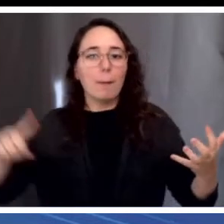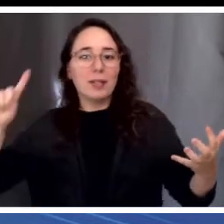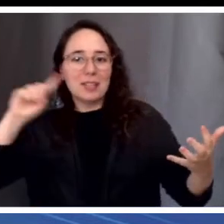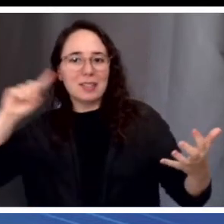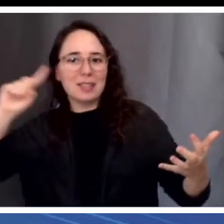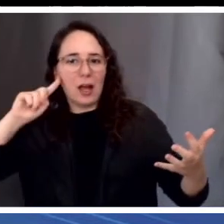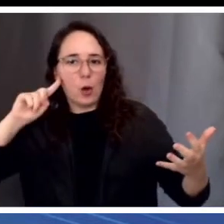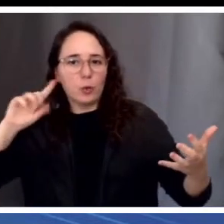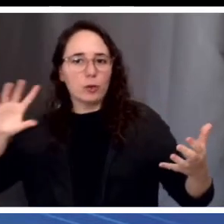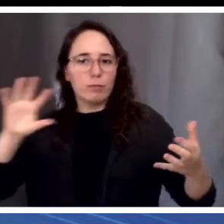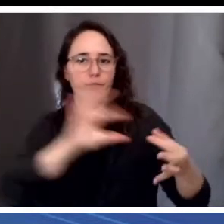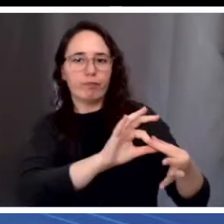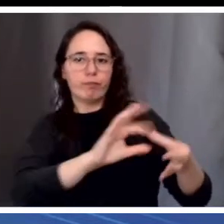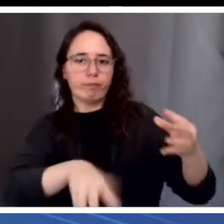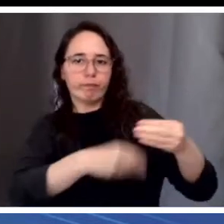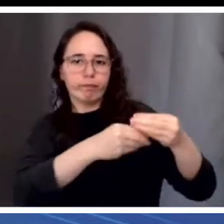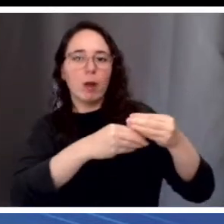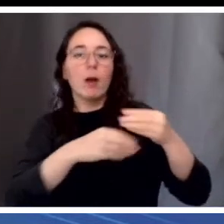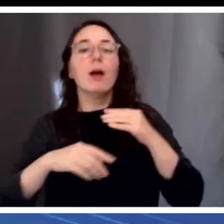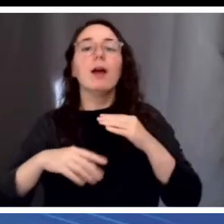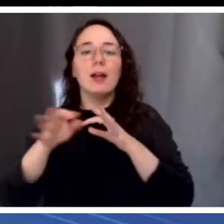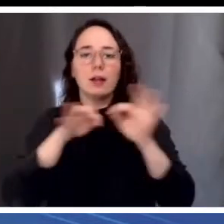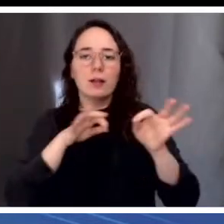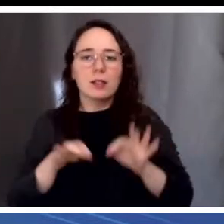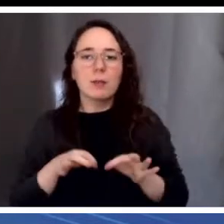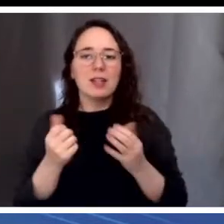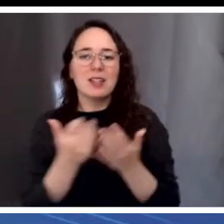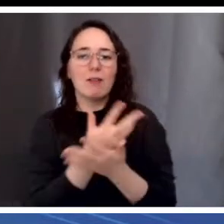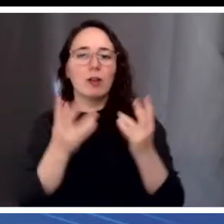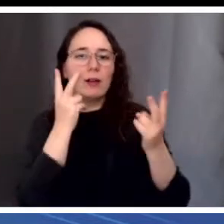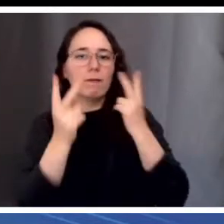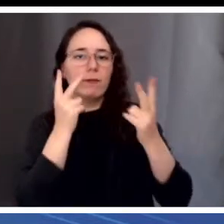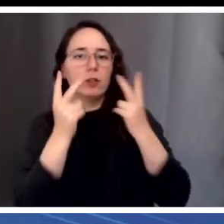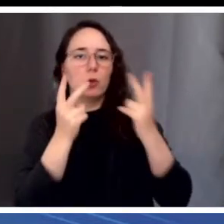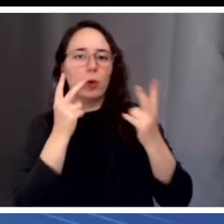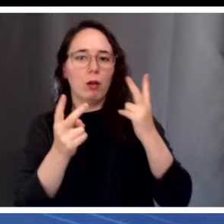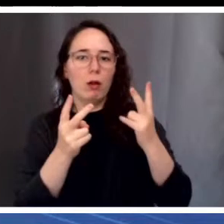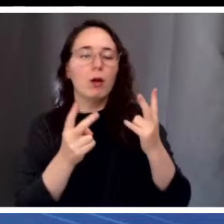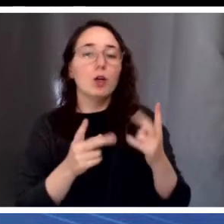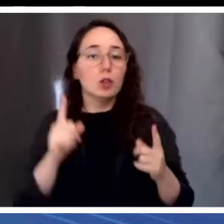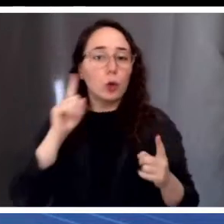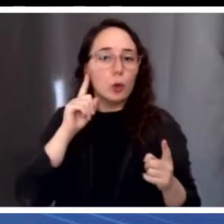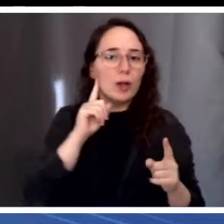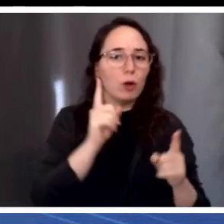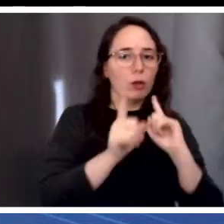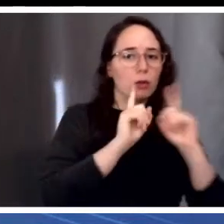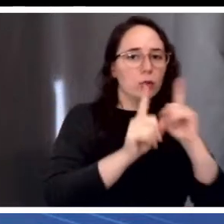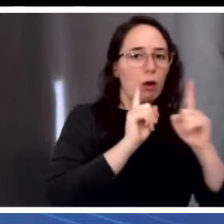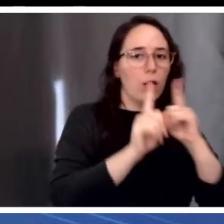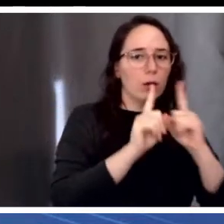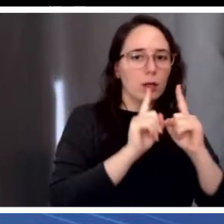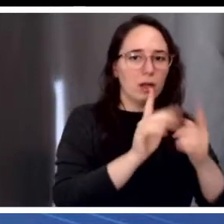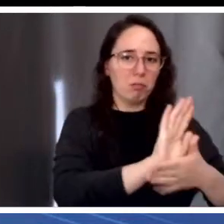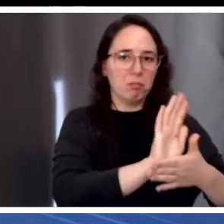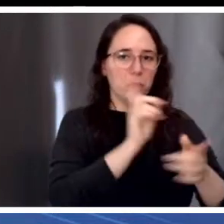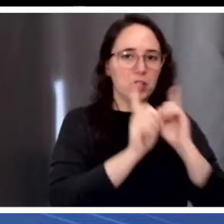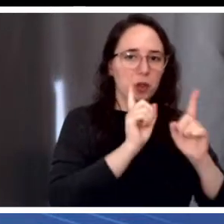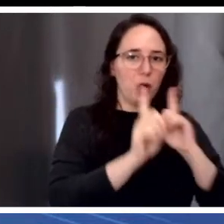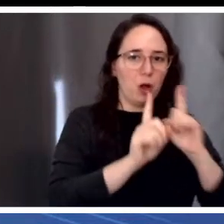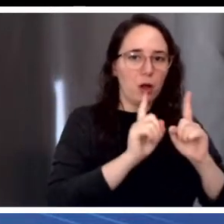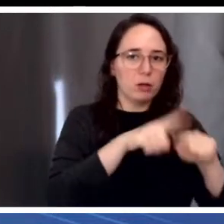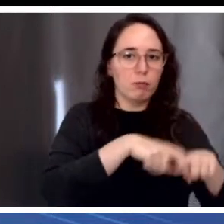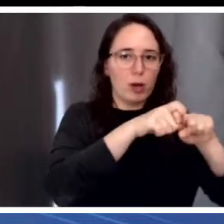describes all the visual content in between natural pauses of dialogue. And it's a, it's a very comprehensive